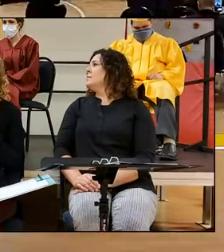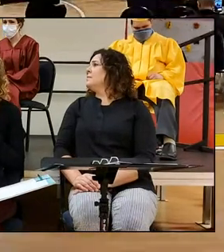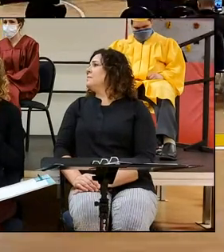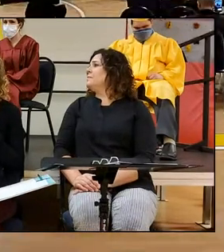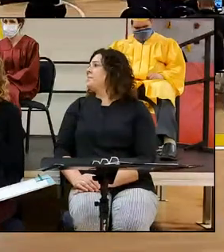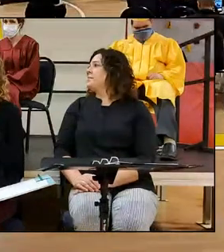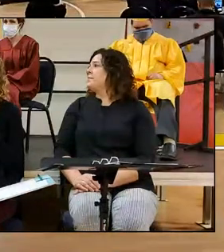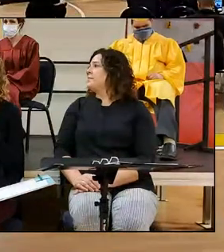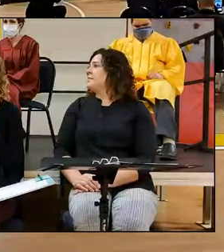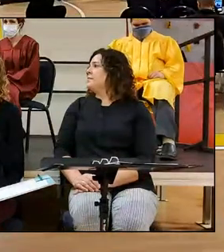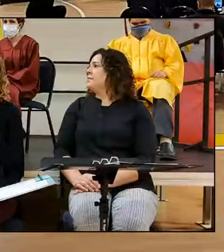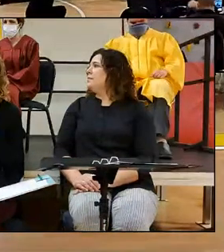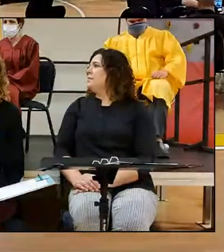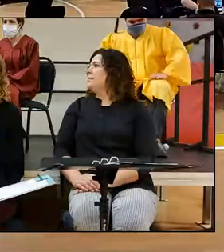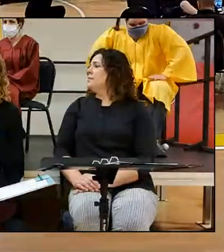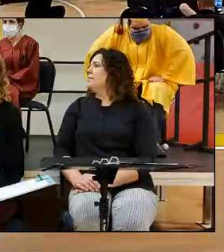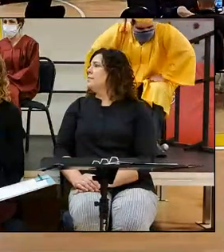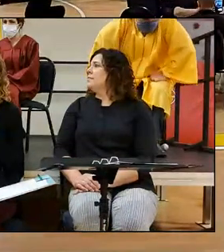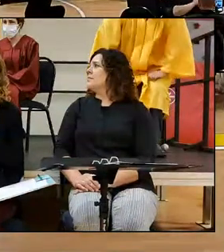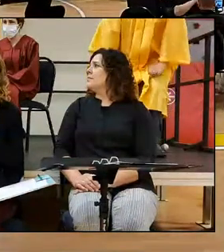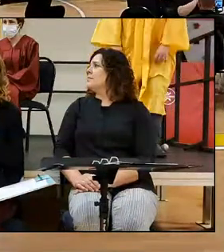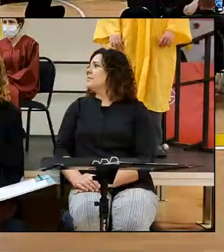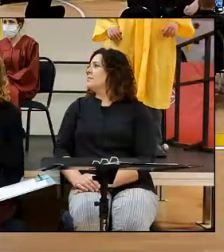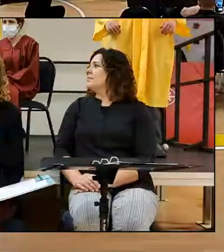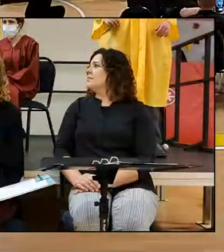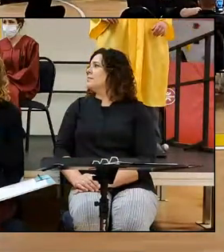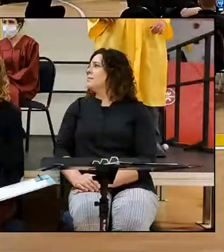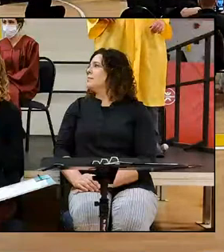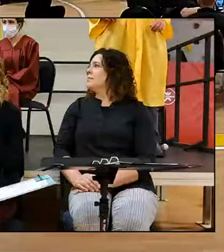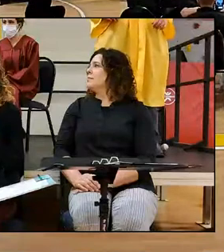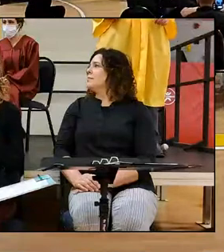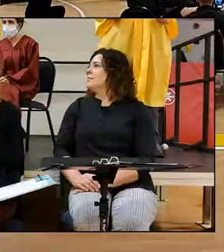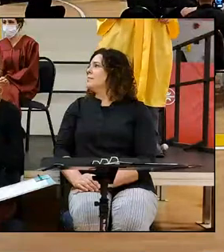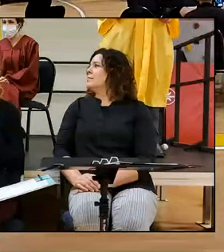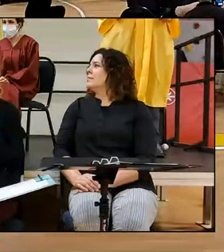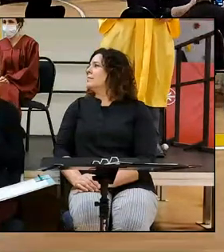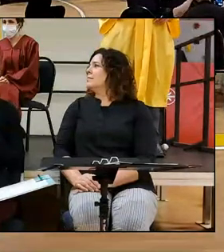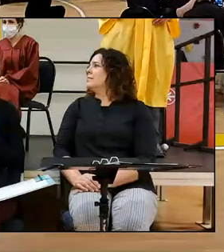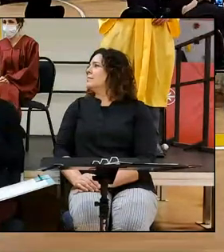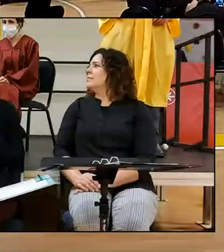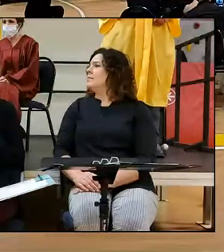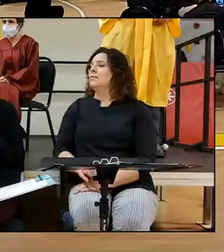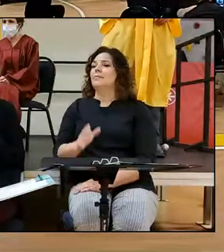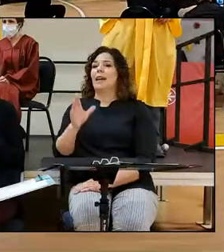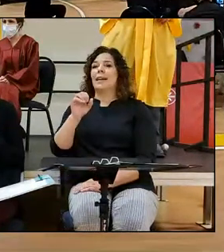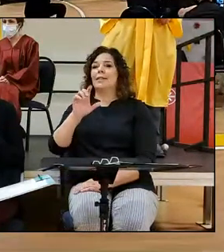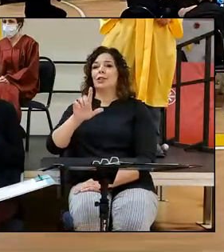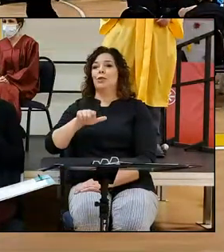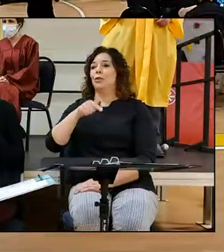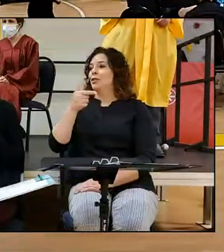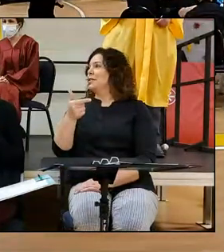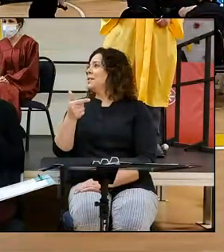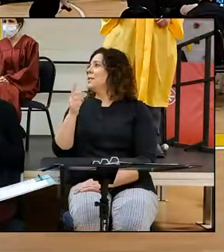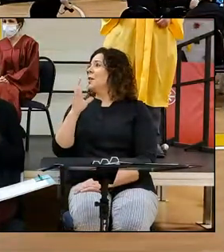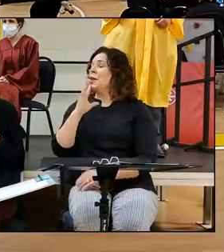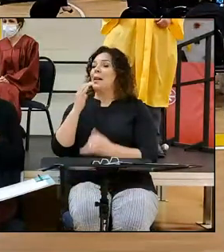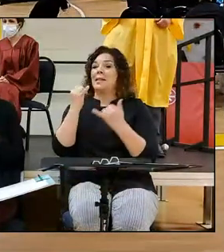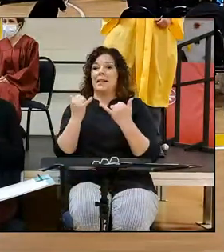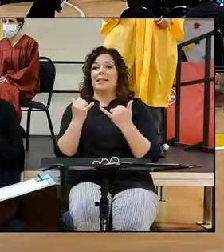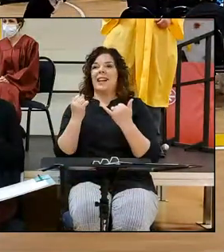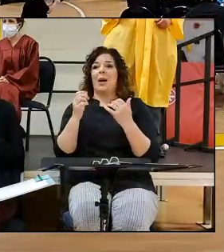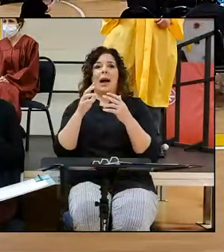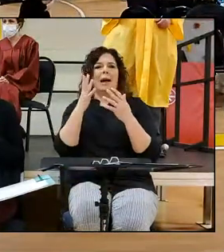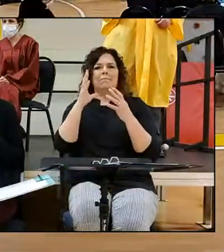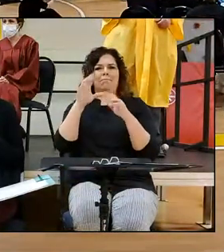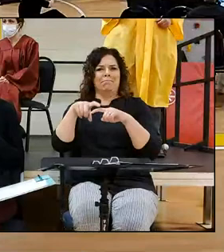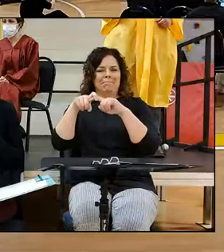Jennifer and Jamie are converting. It's your guys' turn to talk. So